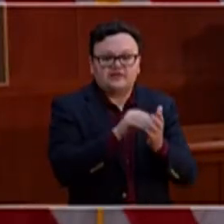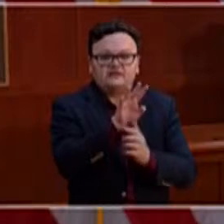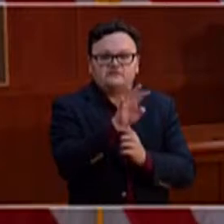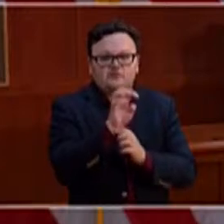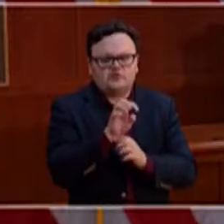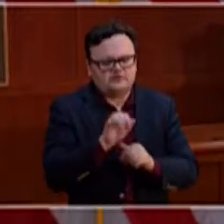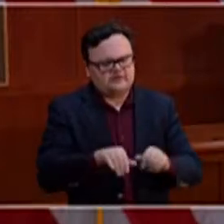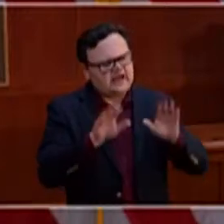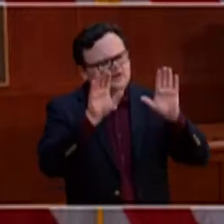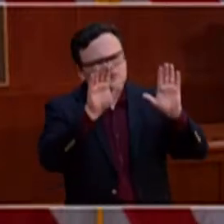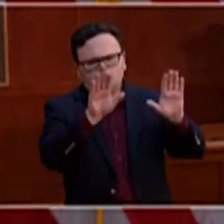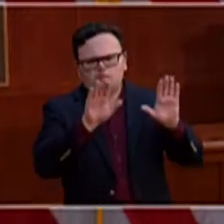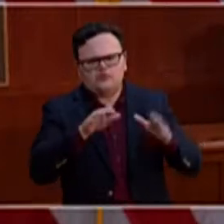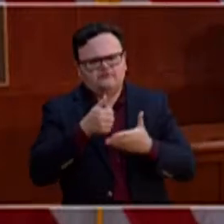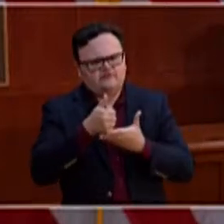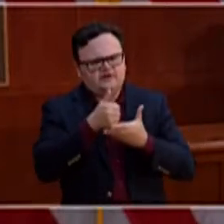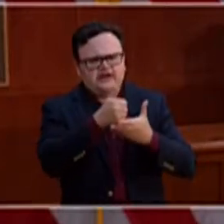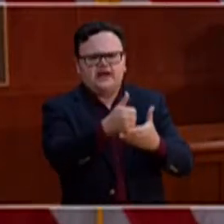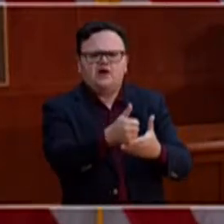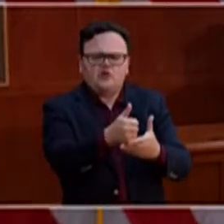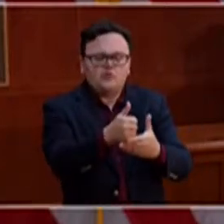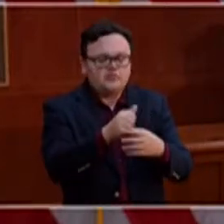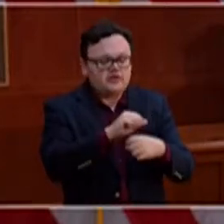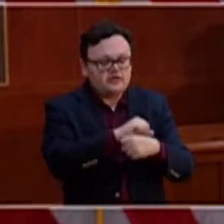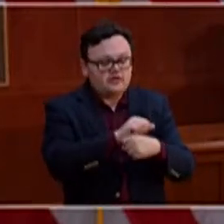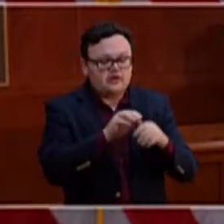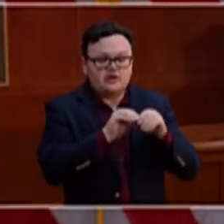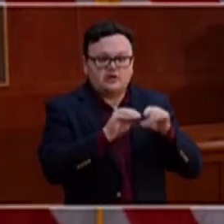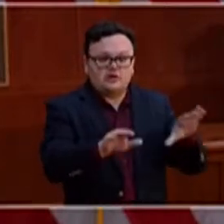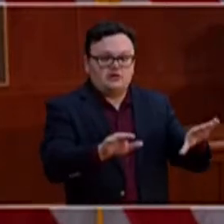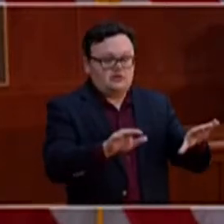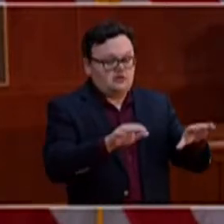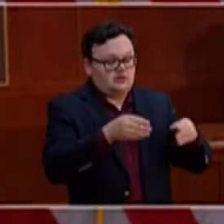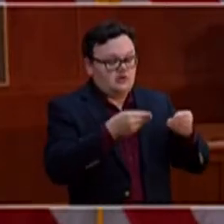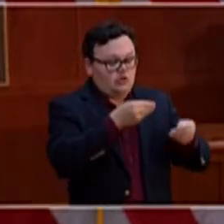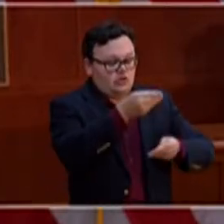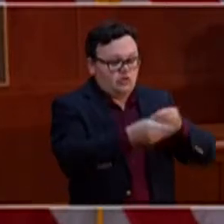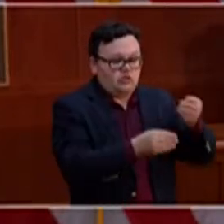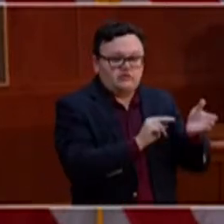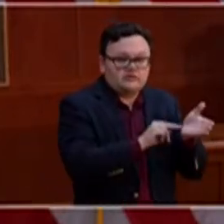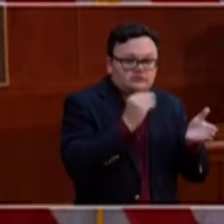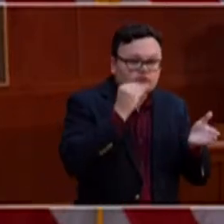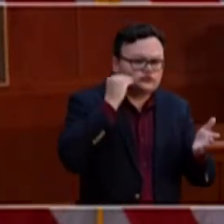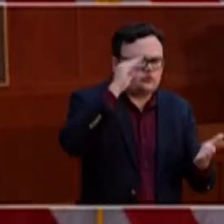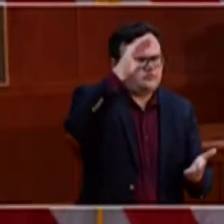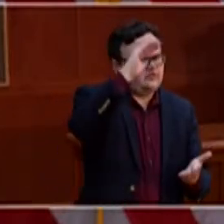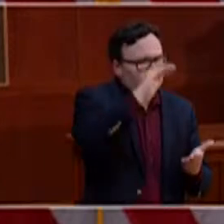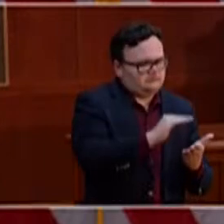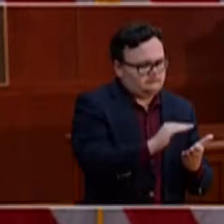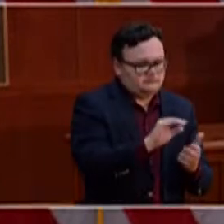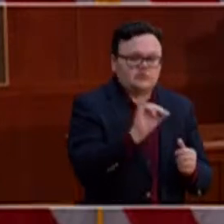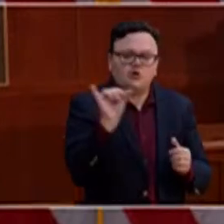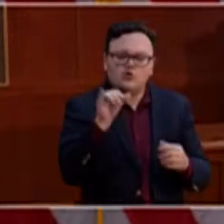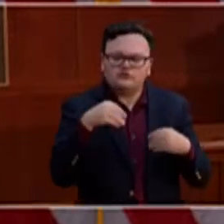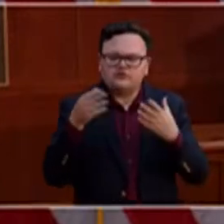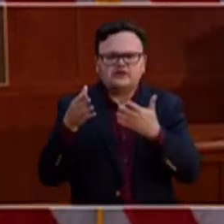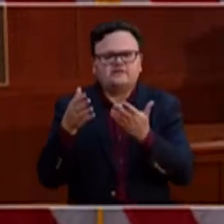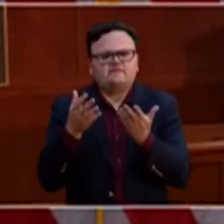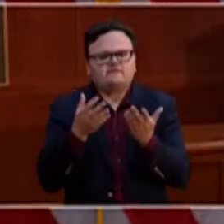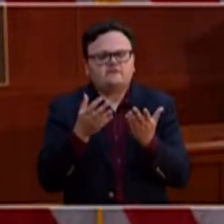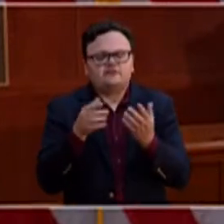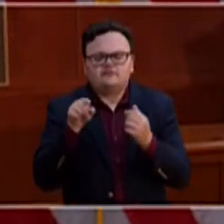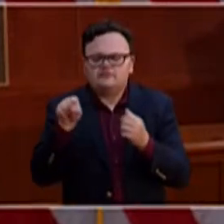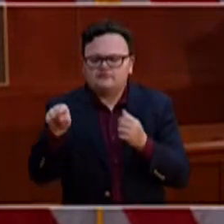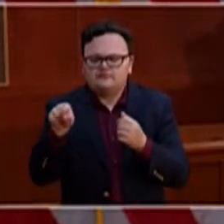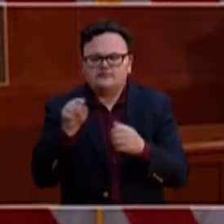tool, not only to help limit outbreaks in long-term care facilities, but also provide the flexibility, that if you do